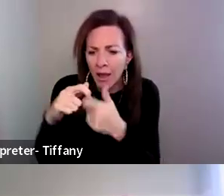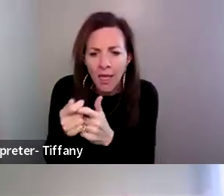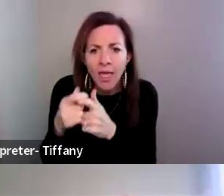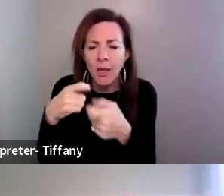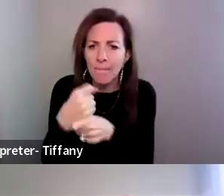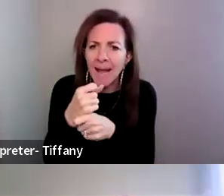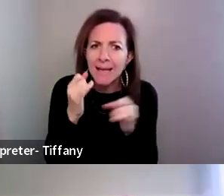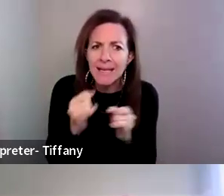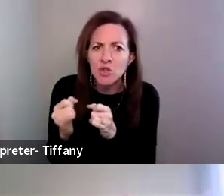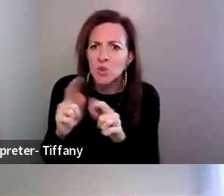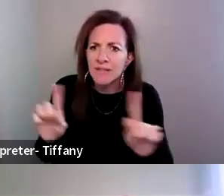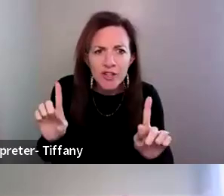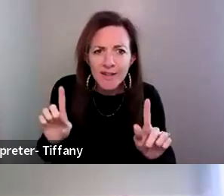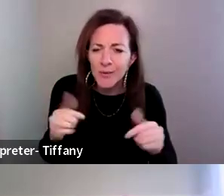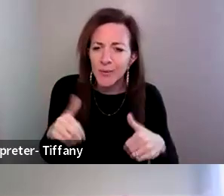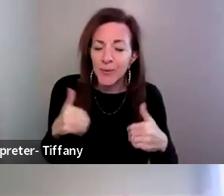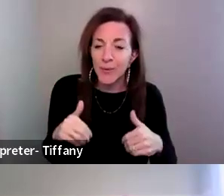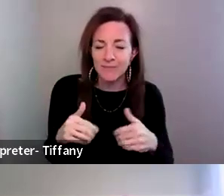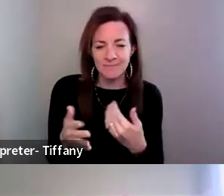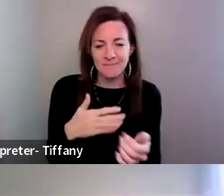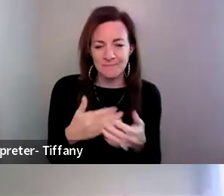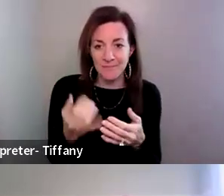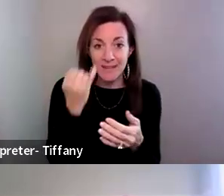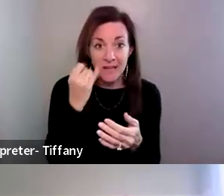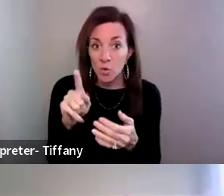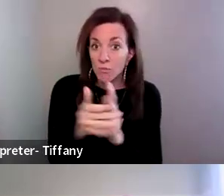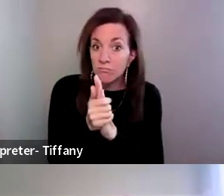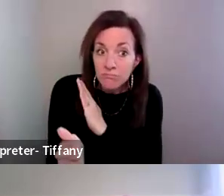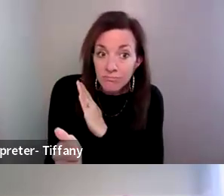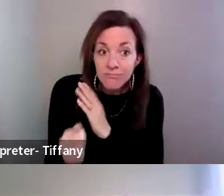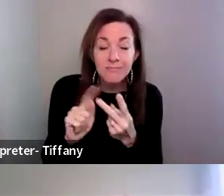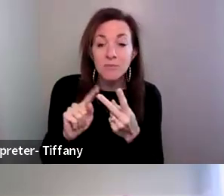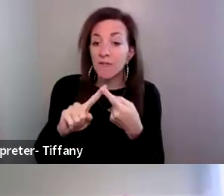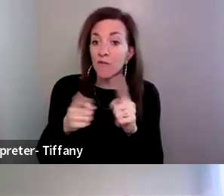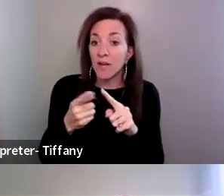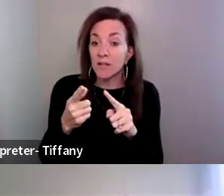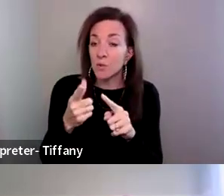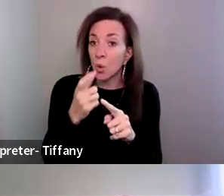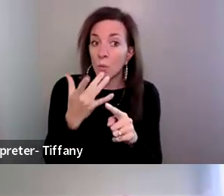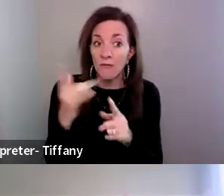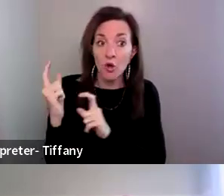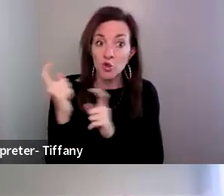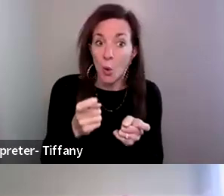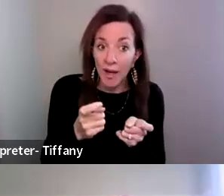So with that said, if any of you have talents or friends who want to make donations to the event, please feel free